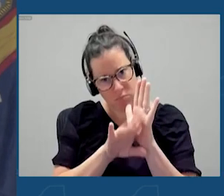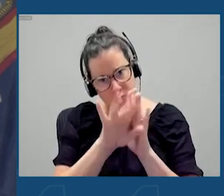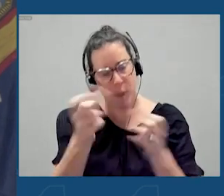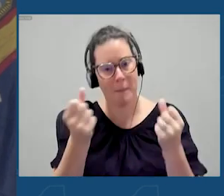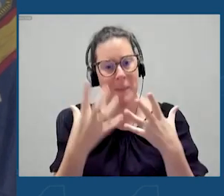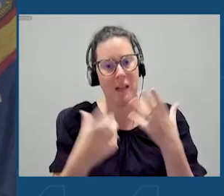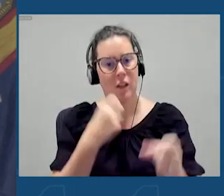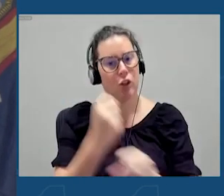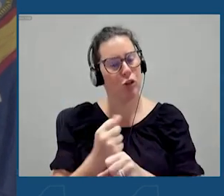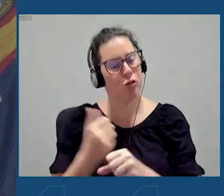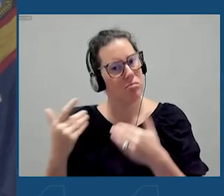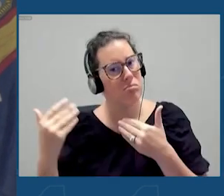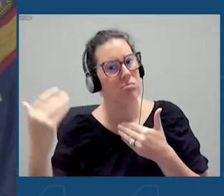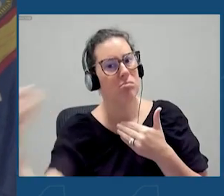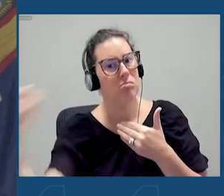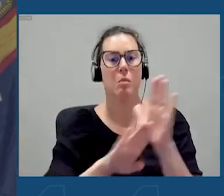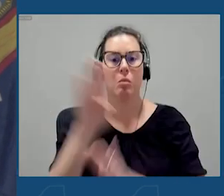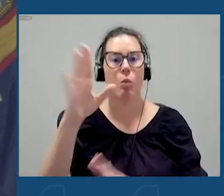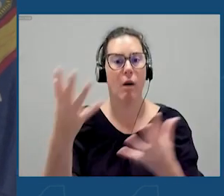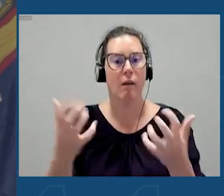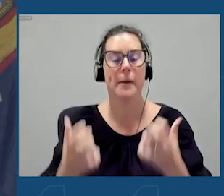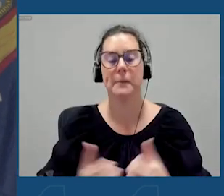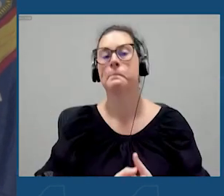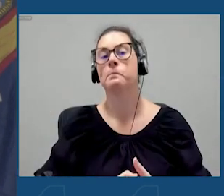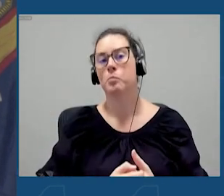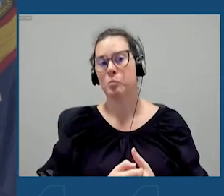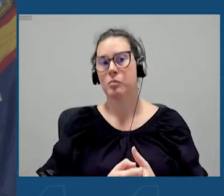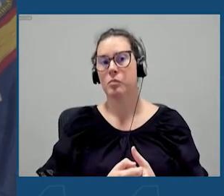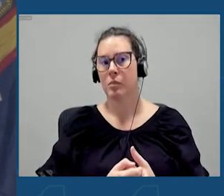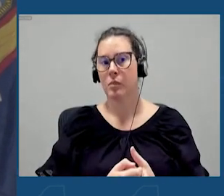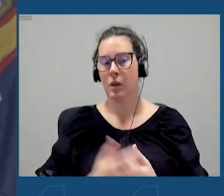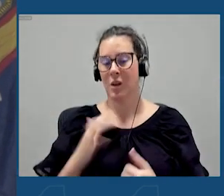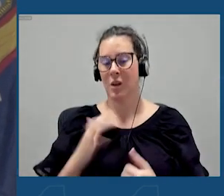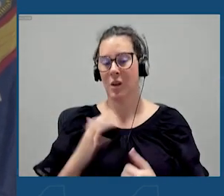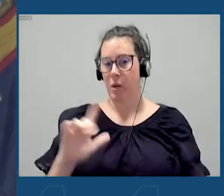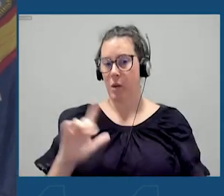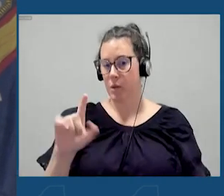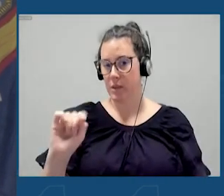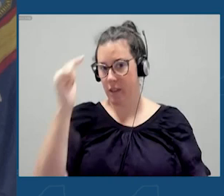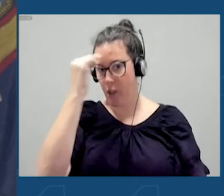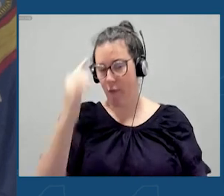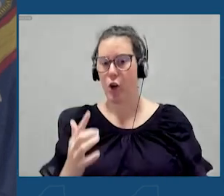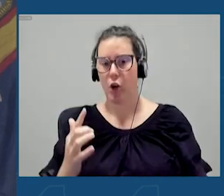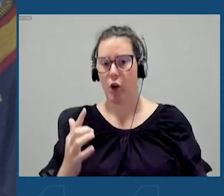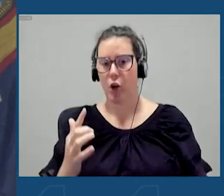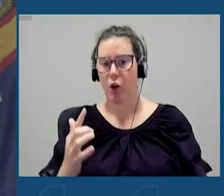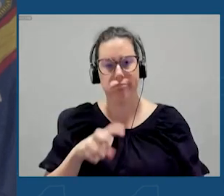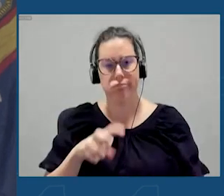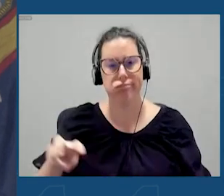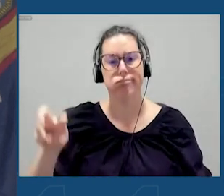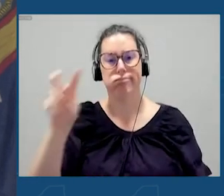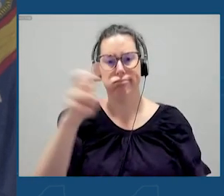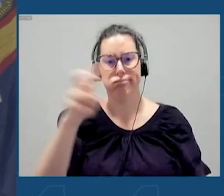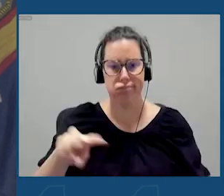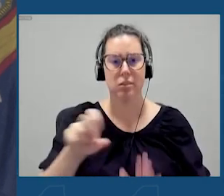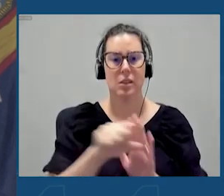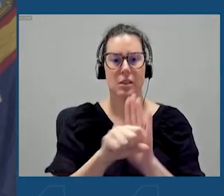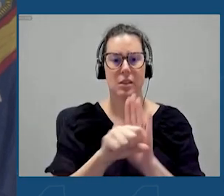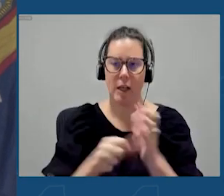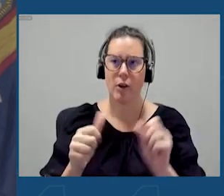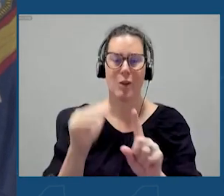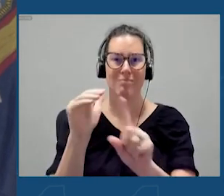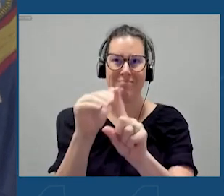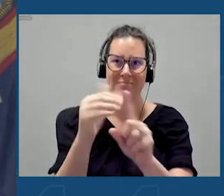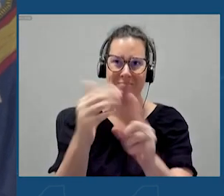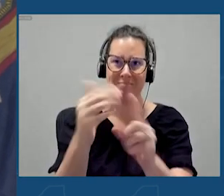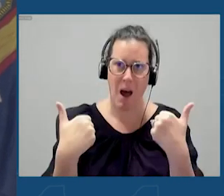And so, my time as Lieutenant Governor, I crisscrossed the state trying to convince companies to move here. And I know that what